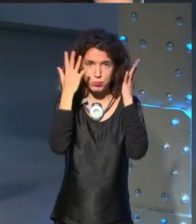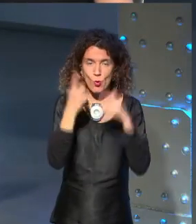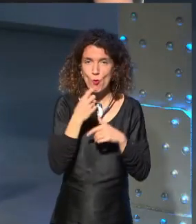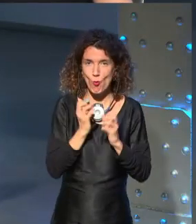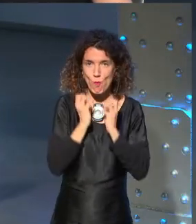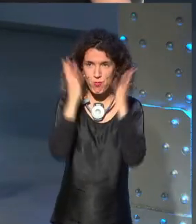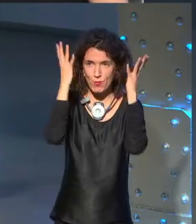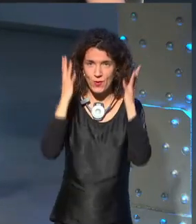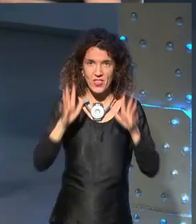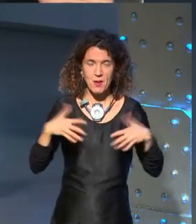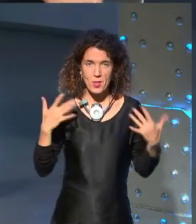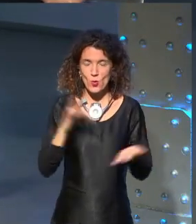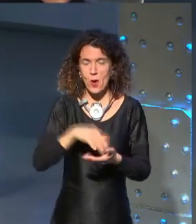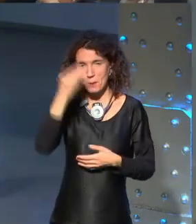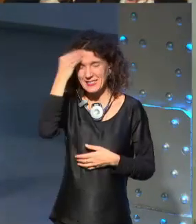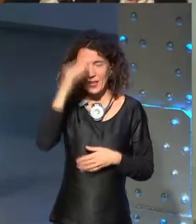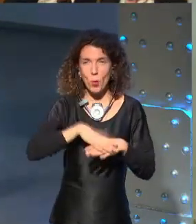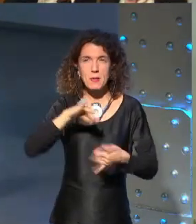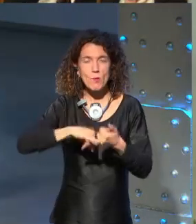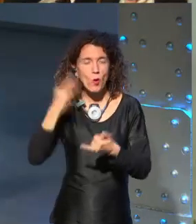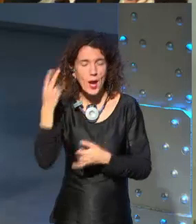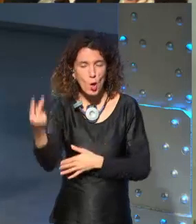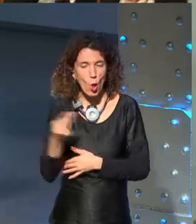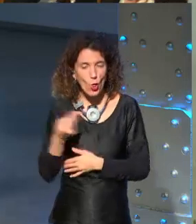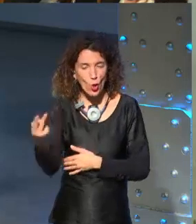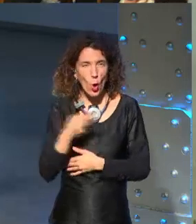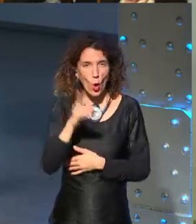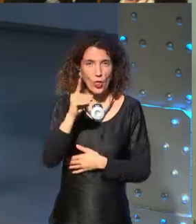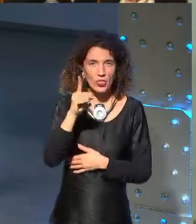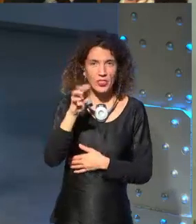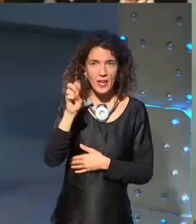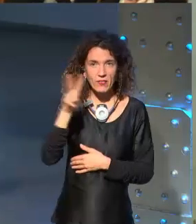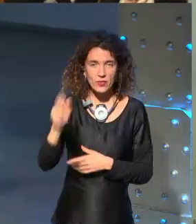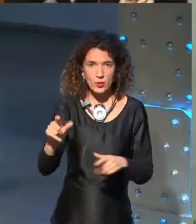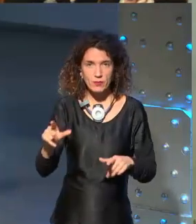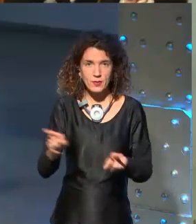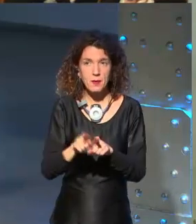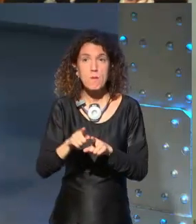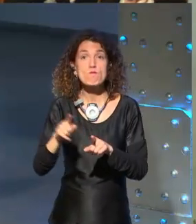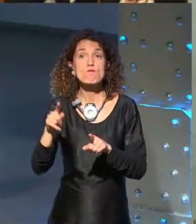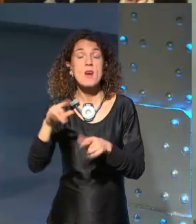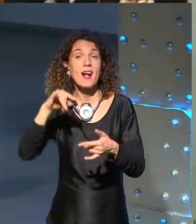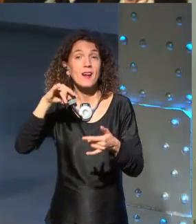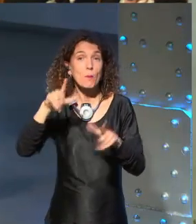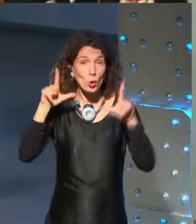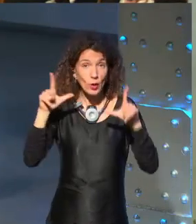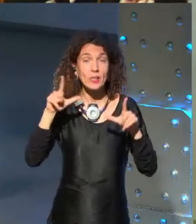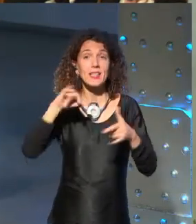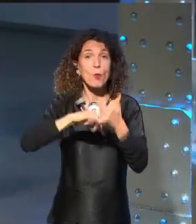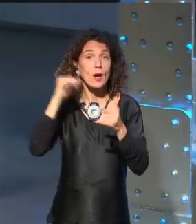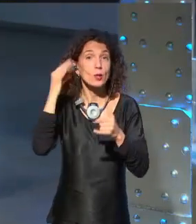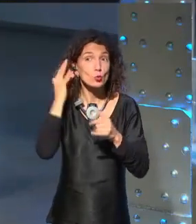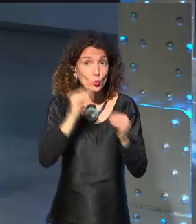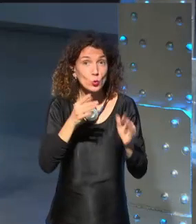He's getting red. I don't know if you can see it from there, but he suddenly thought, well, my wife and myself, I'm Dave, my wife is